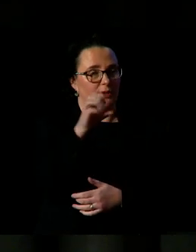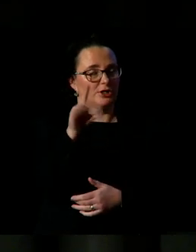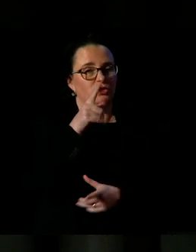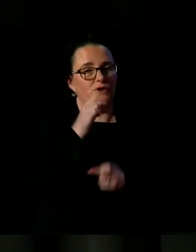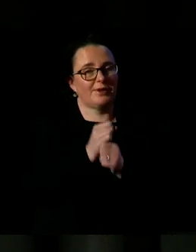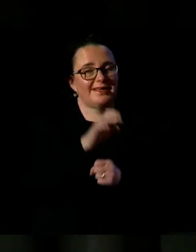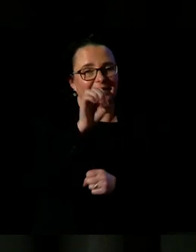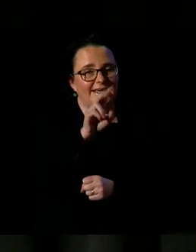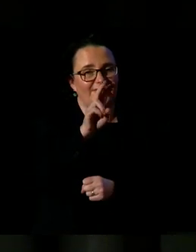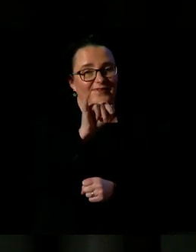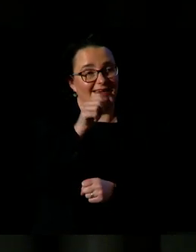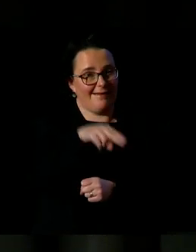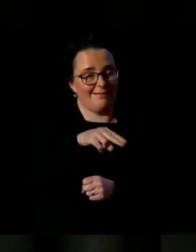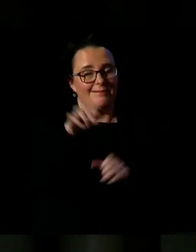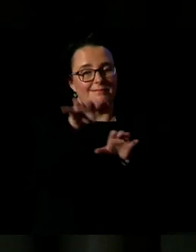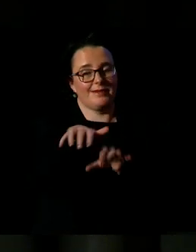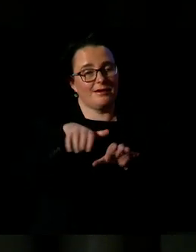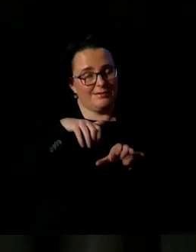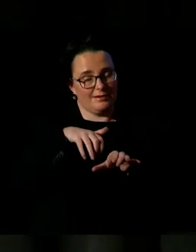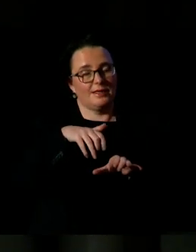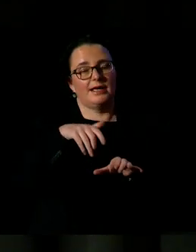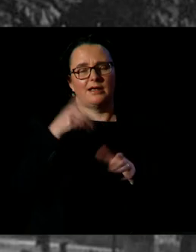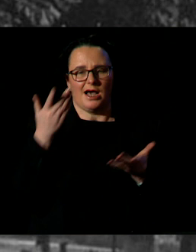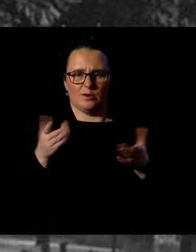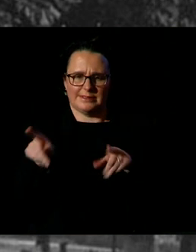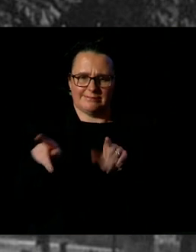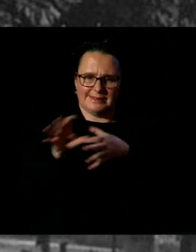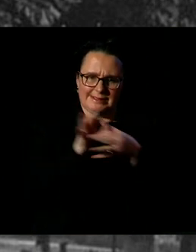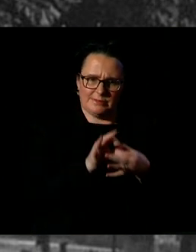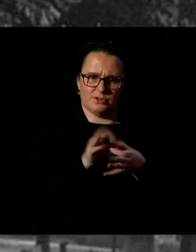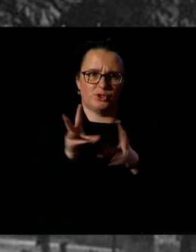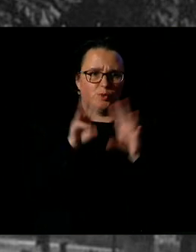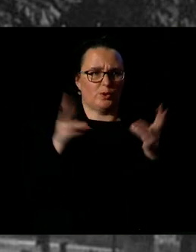Evian Convention and its parallels in our world today.